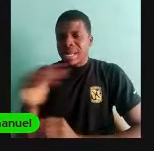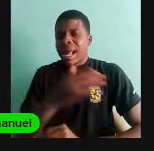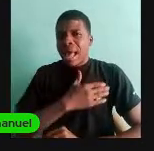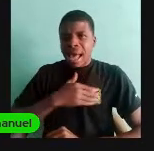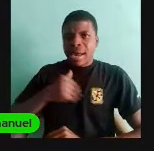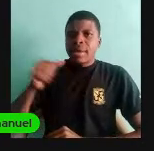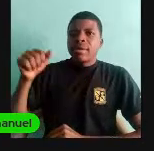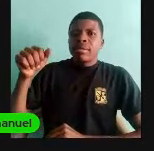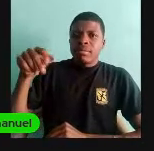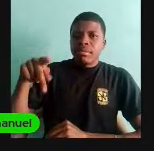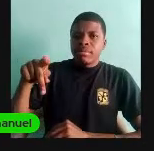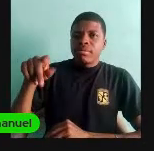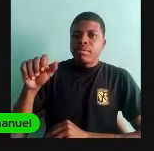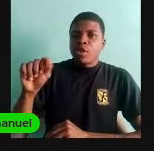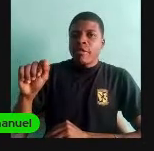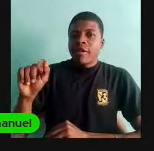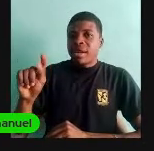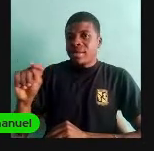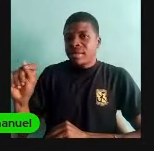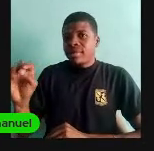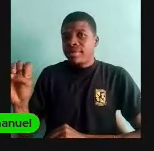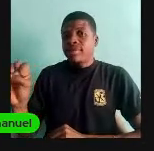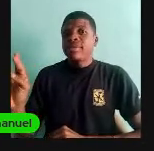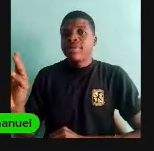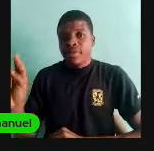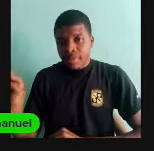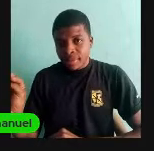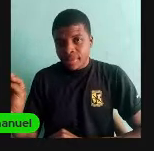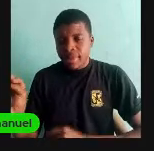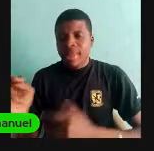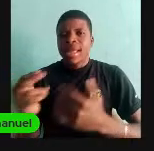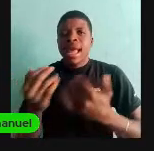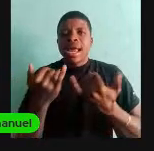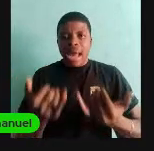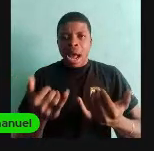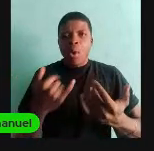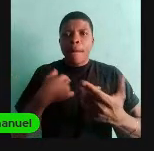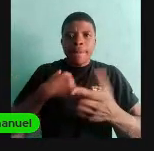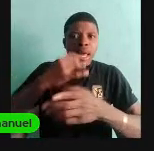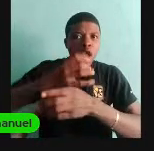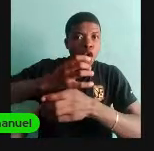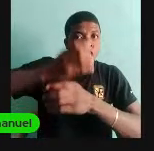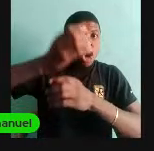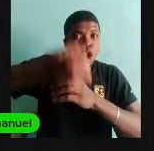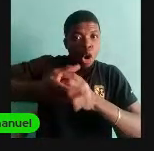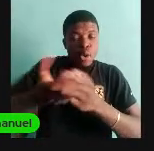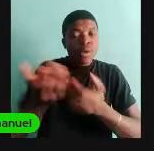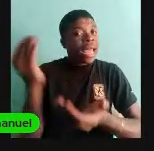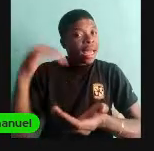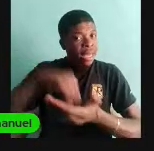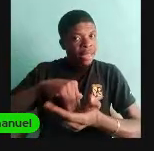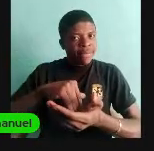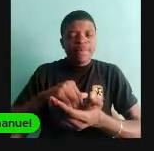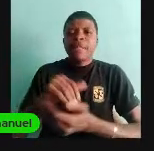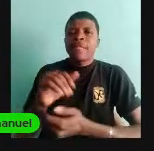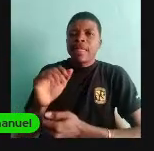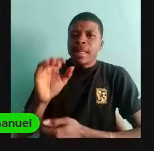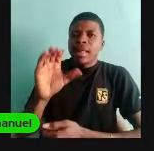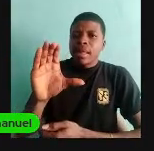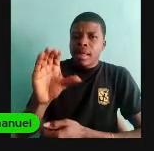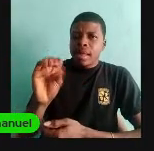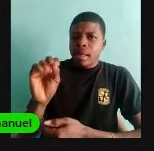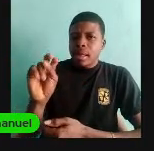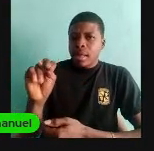other You are are put together. fast. Okay. Contrast is when